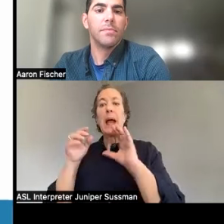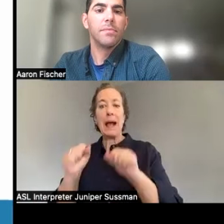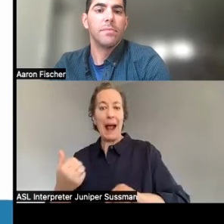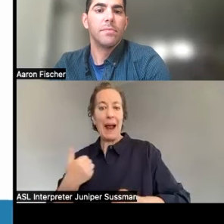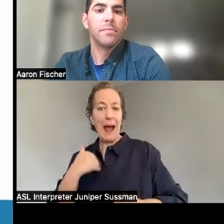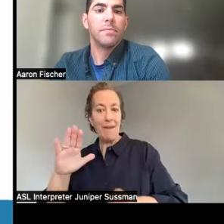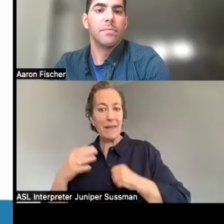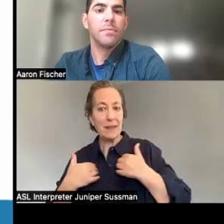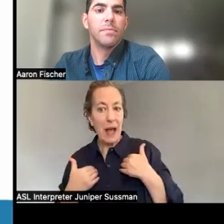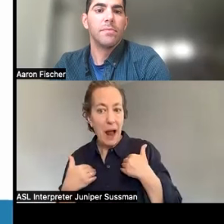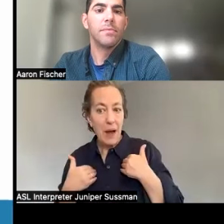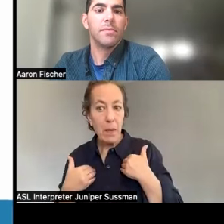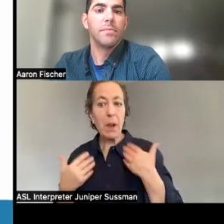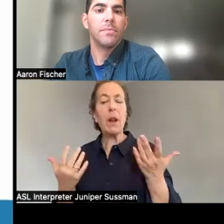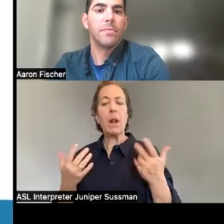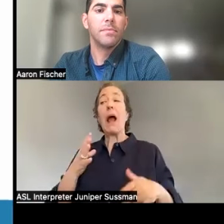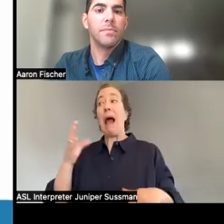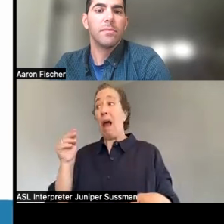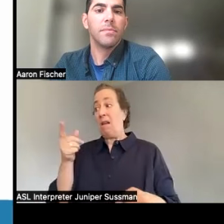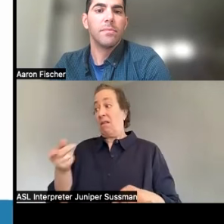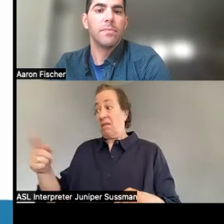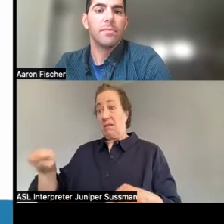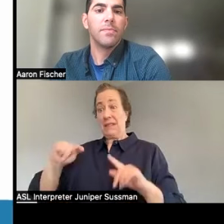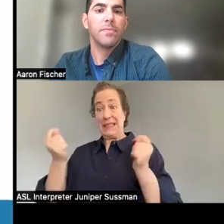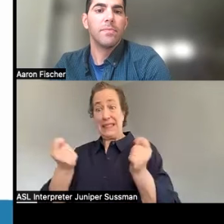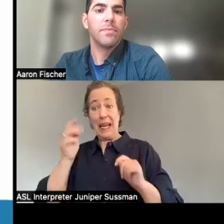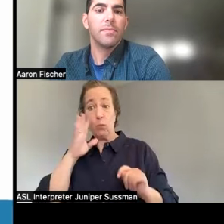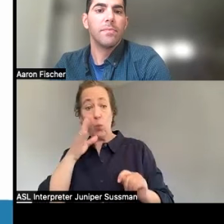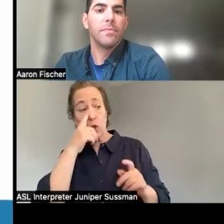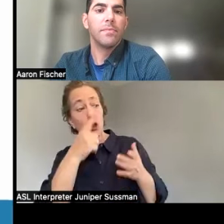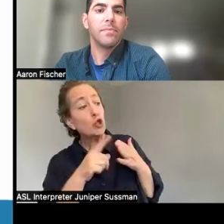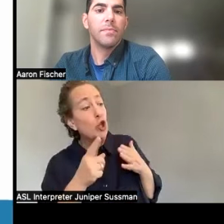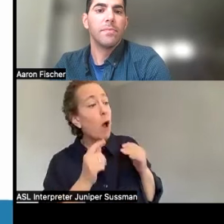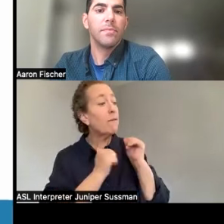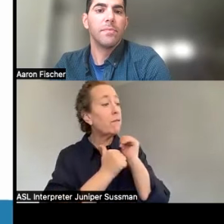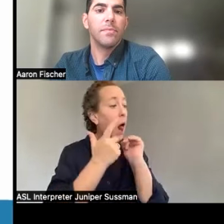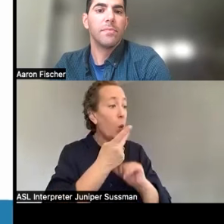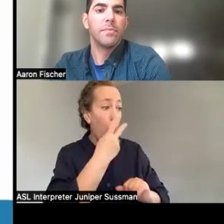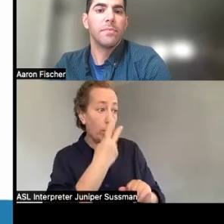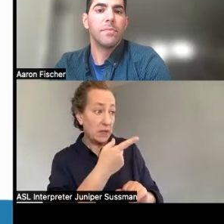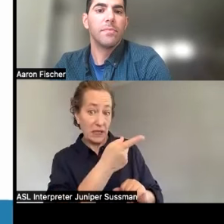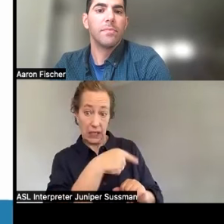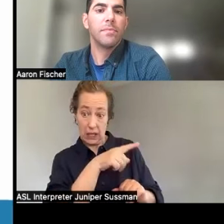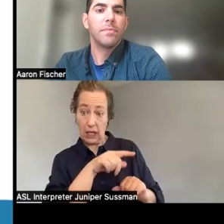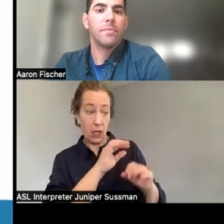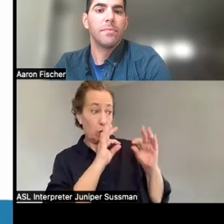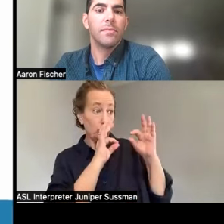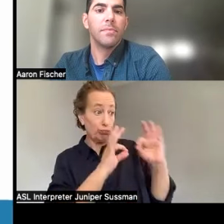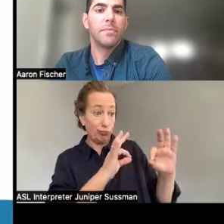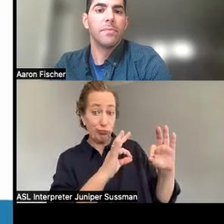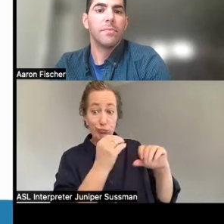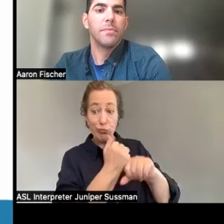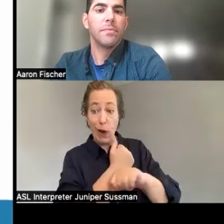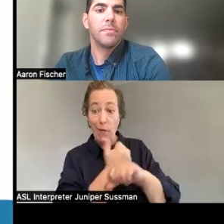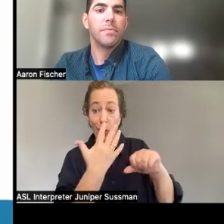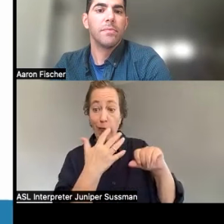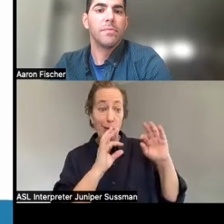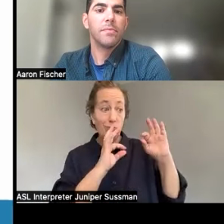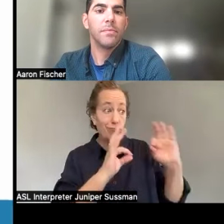would also provide follow-up with him to make sure that these ongoing accommodations are continuing and